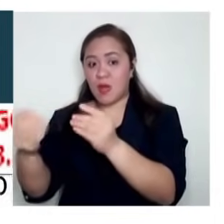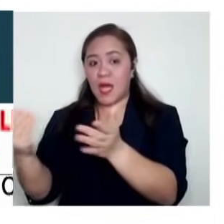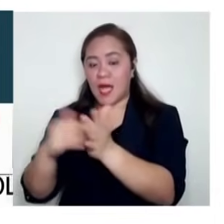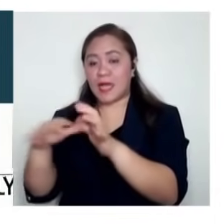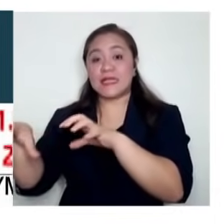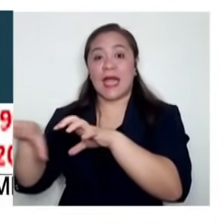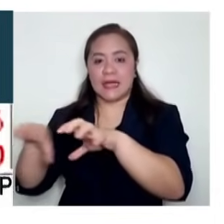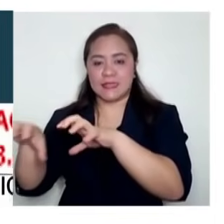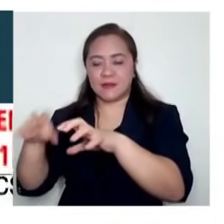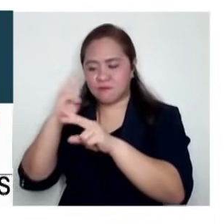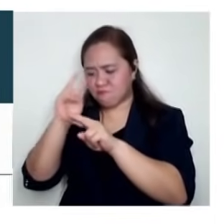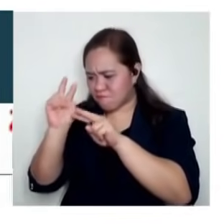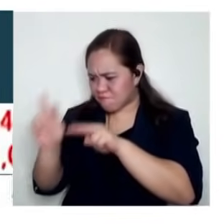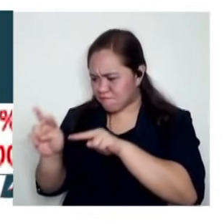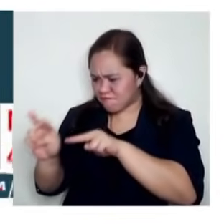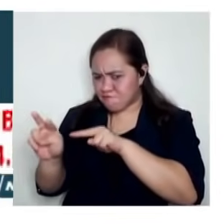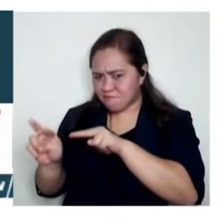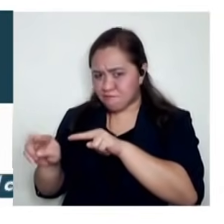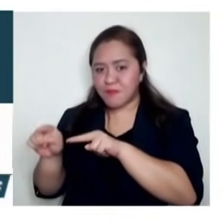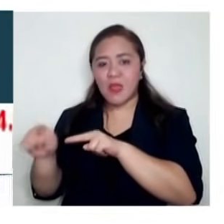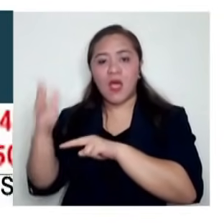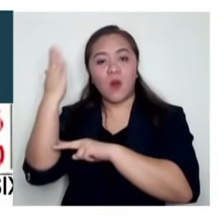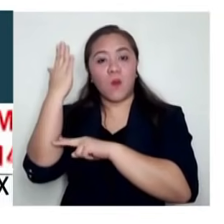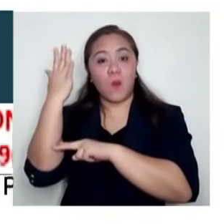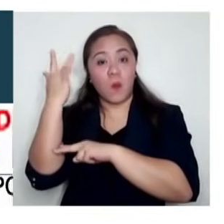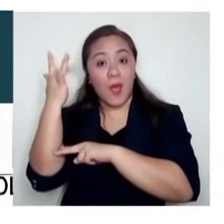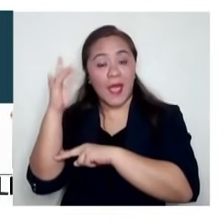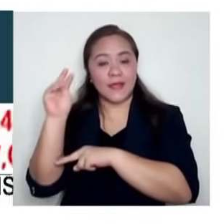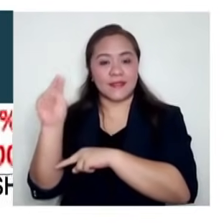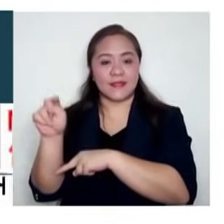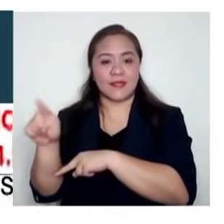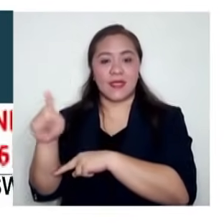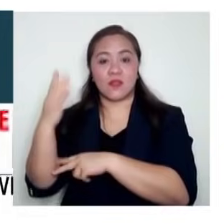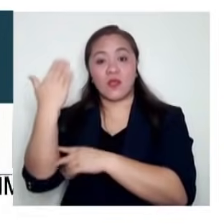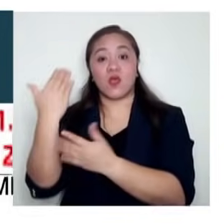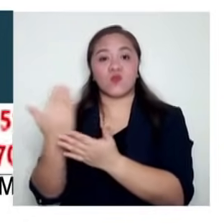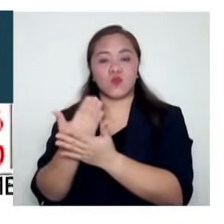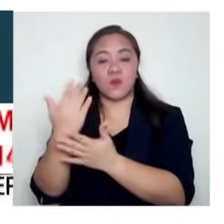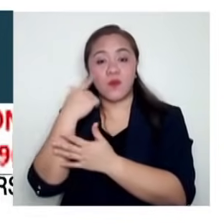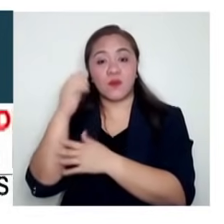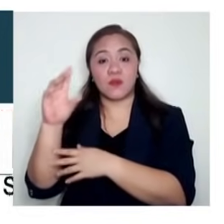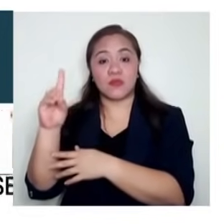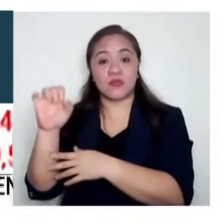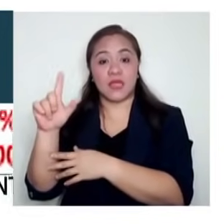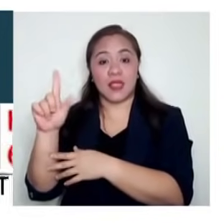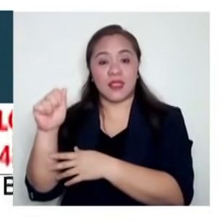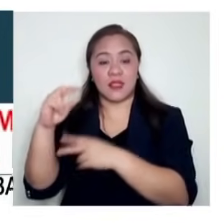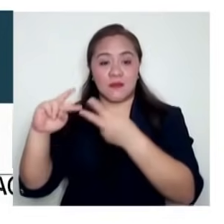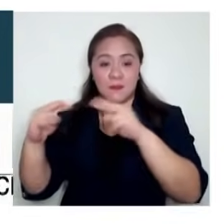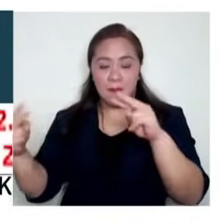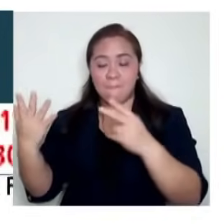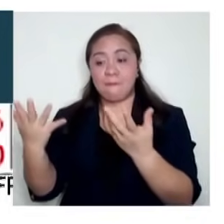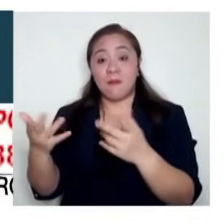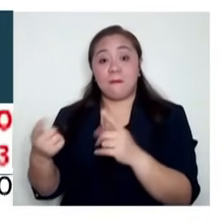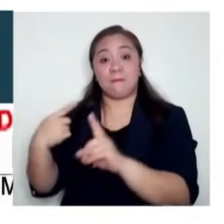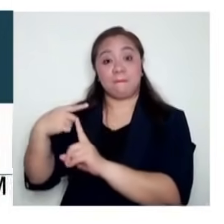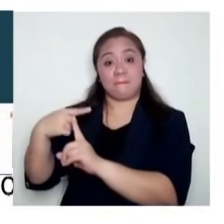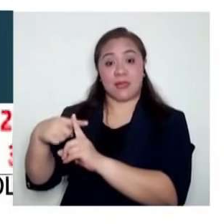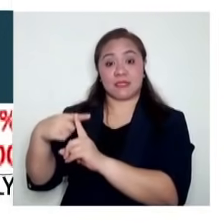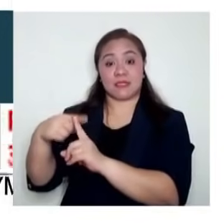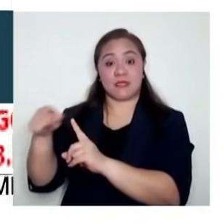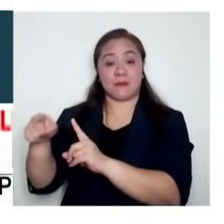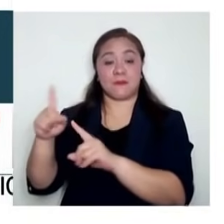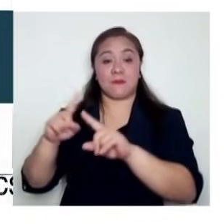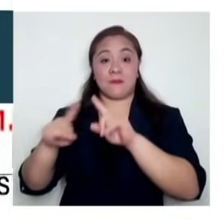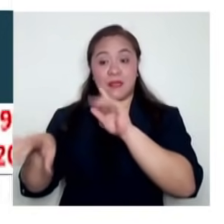active monitoring among all of them because they are Delta variant cases and they are still positive. But based on